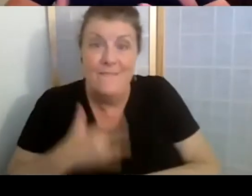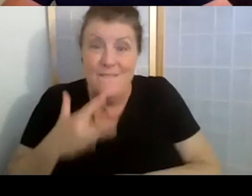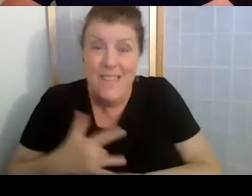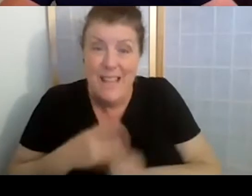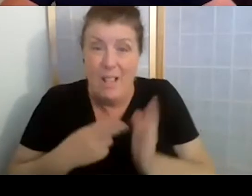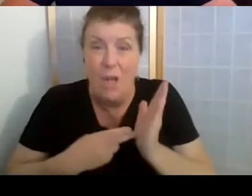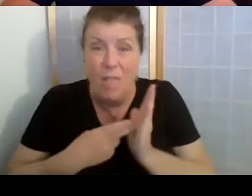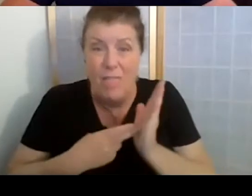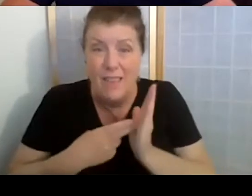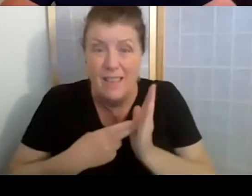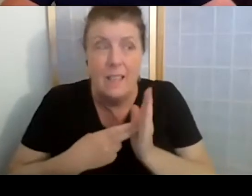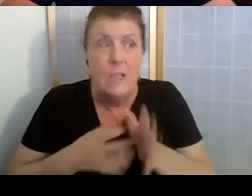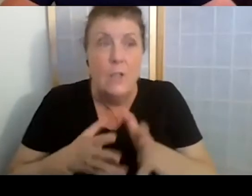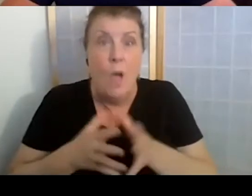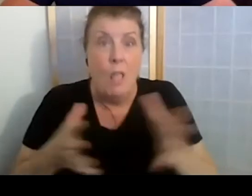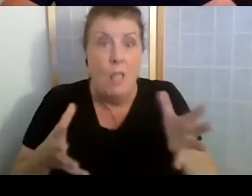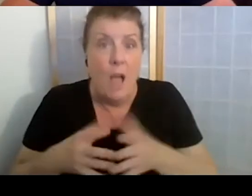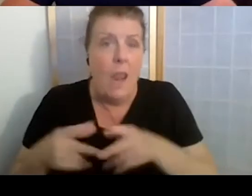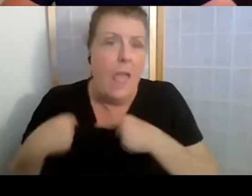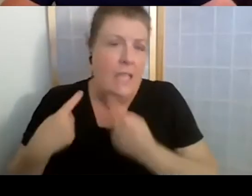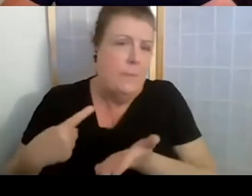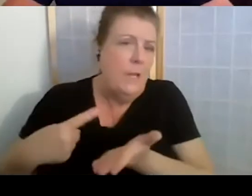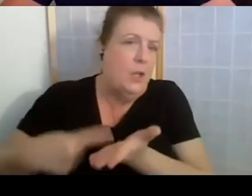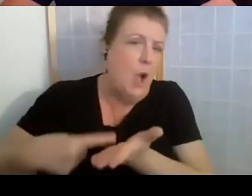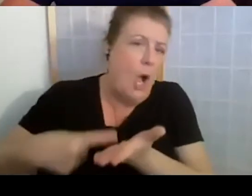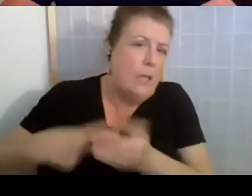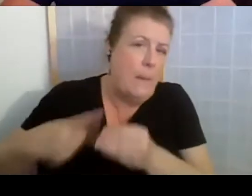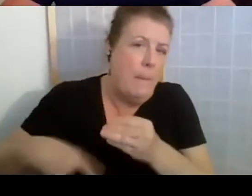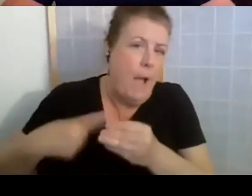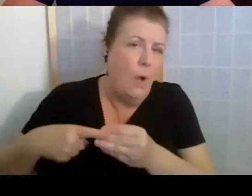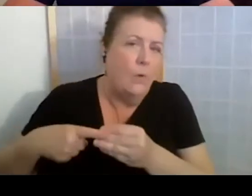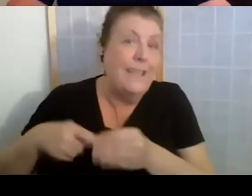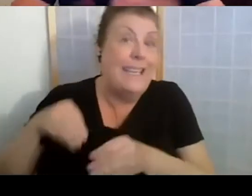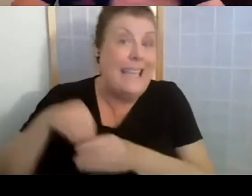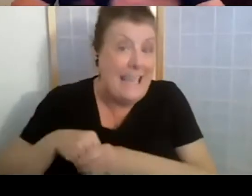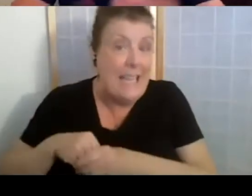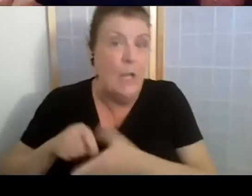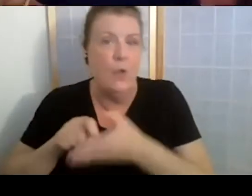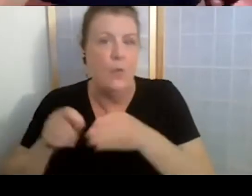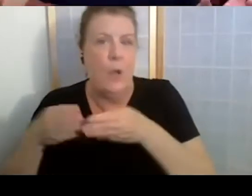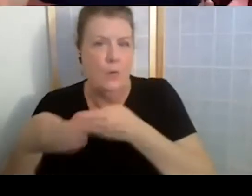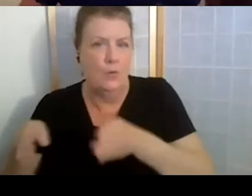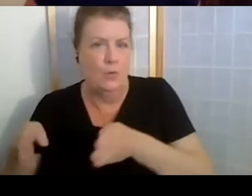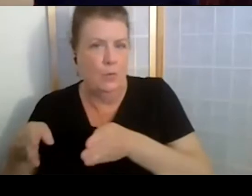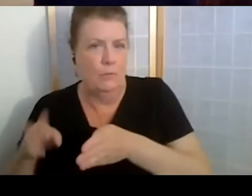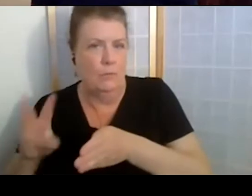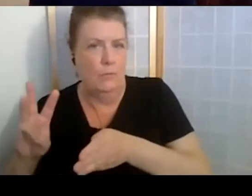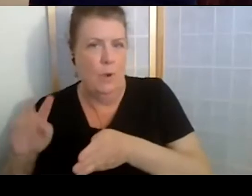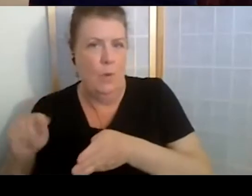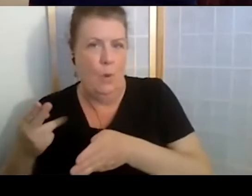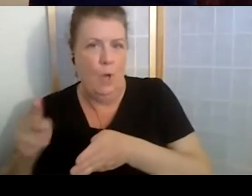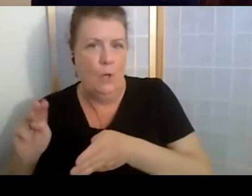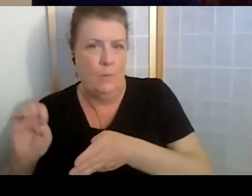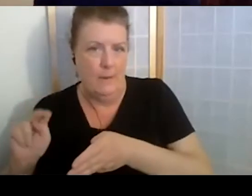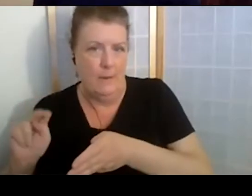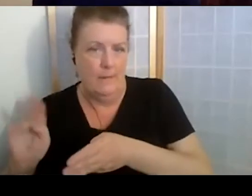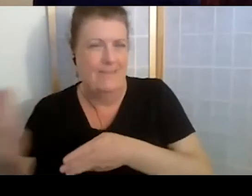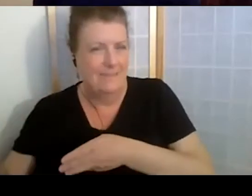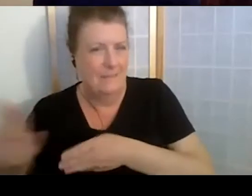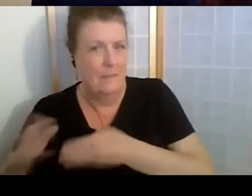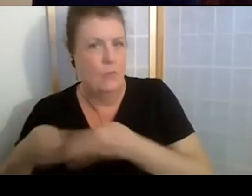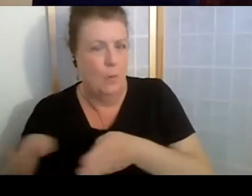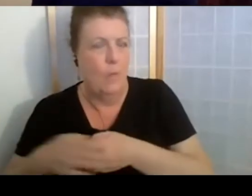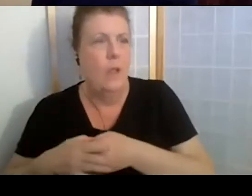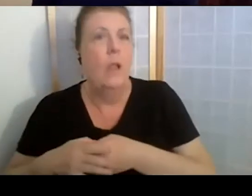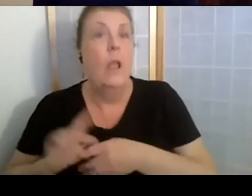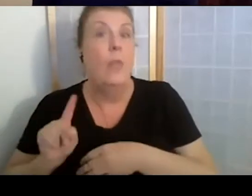A lot has been talked about the writer's room that made Watchmen, but the only reason that it worked is that I seated,